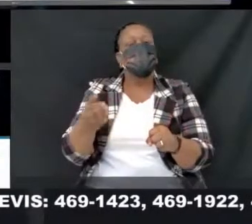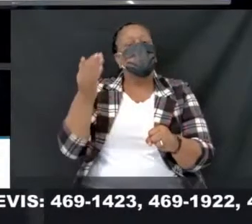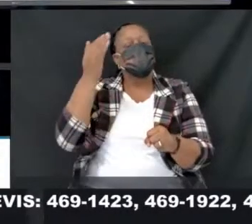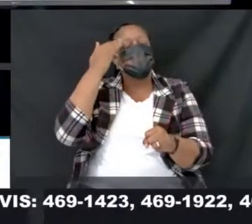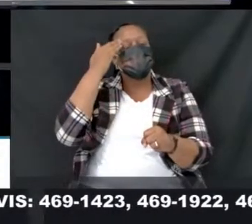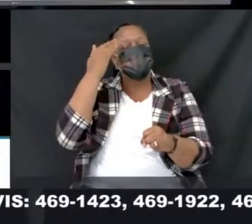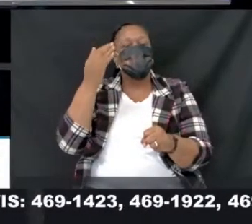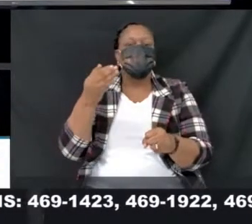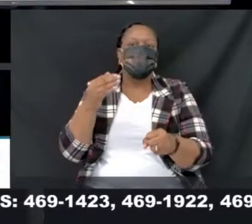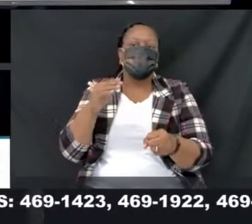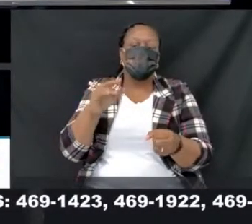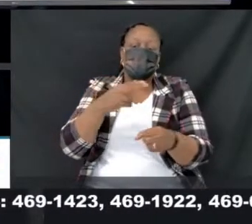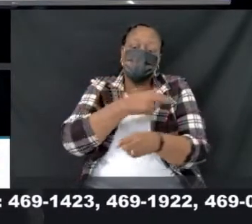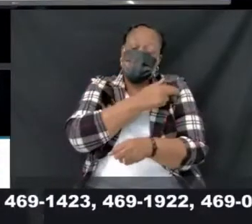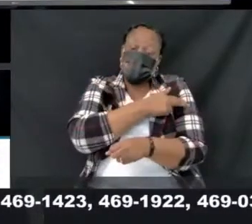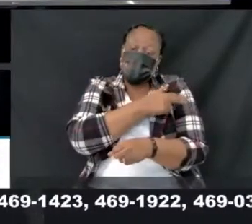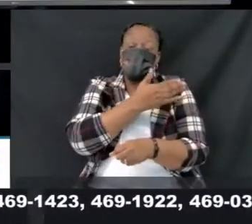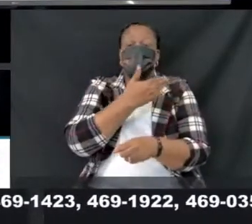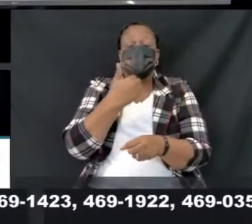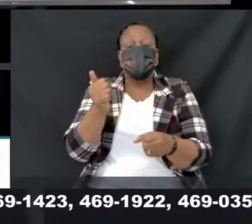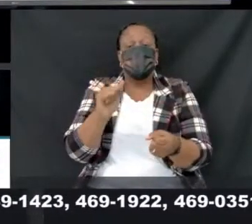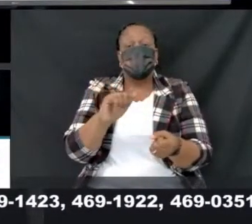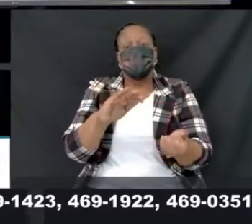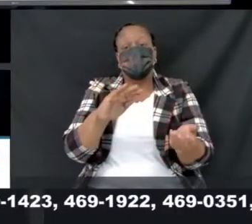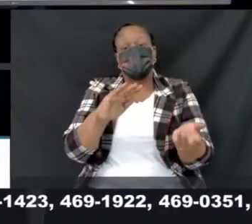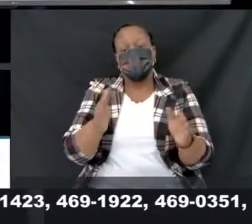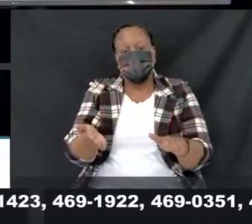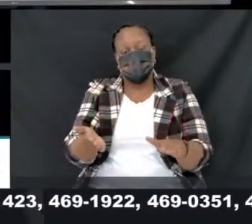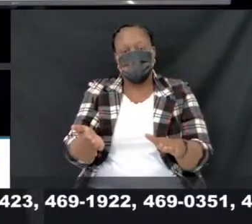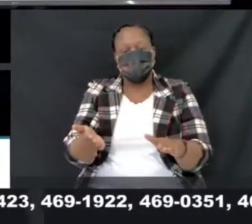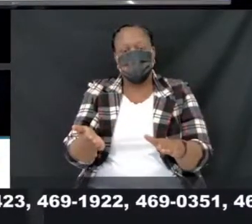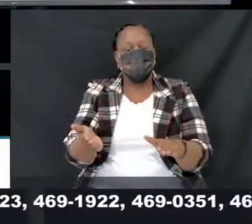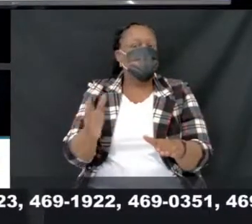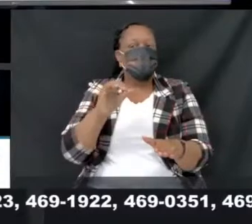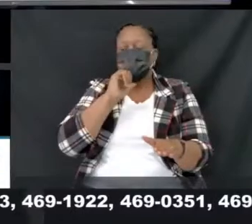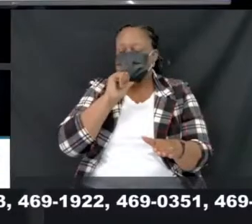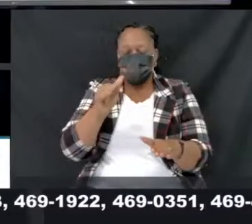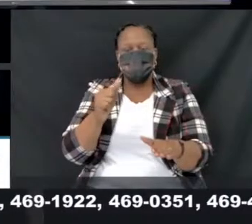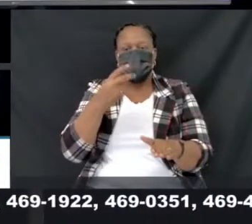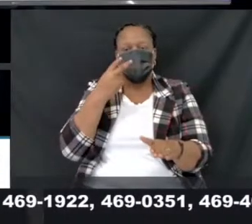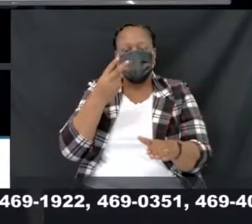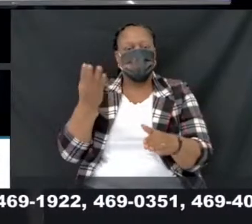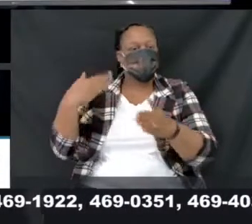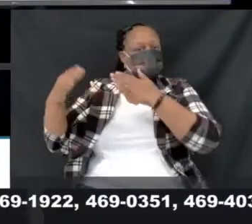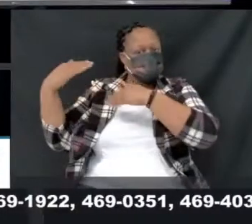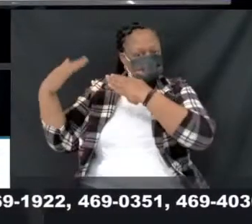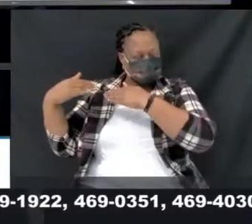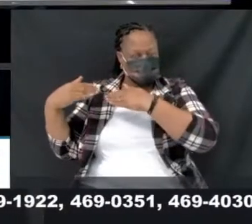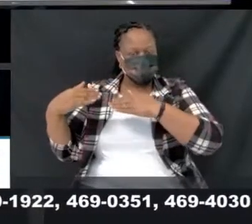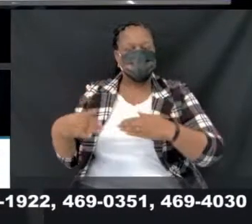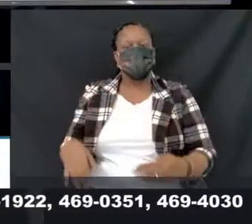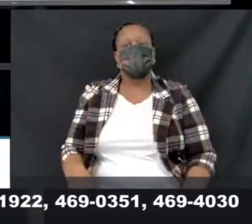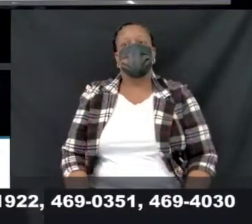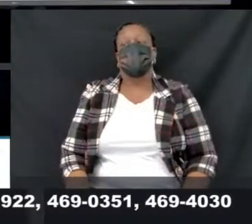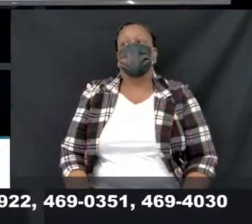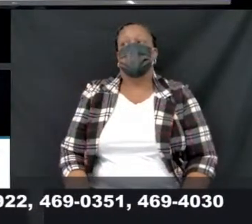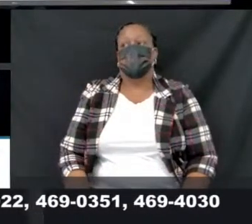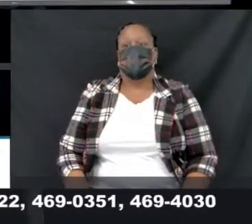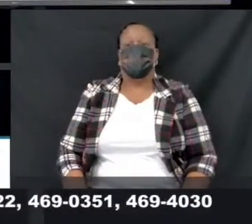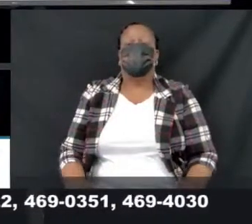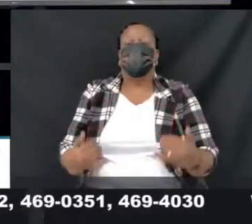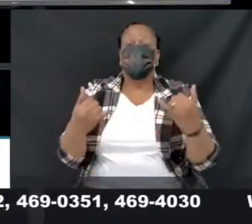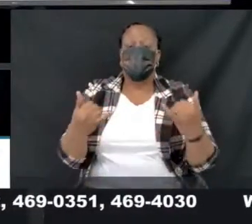hospitalizations and deaths would ever reach the levels seen in previous waves. Deep into our